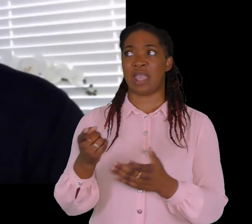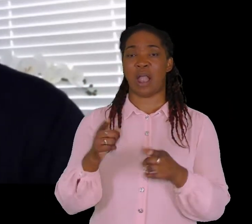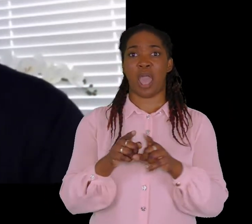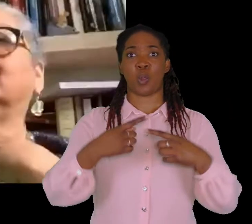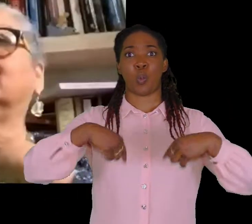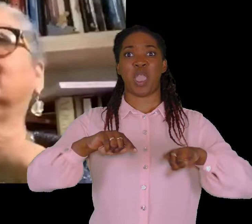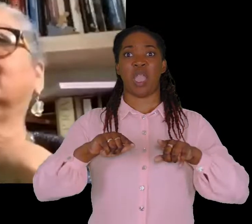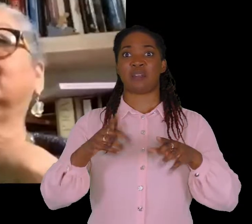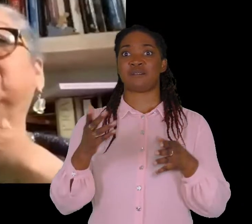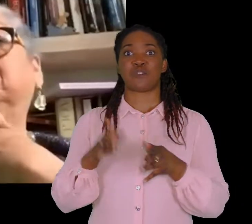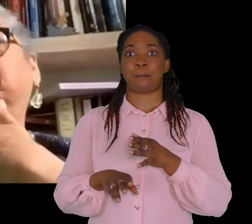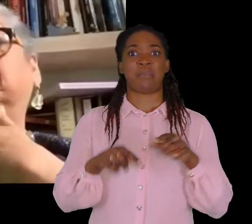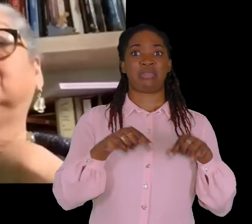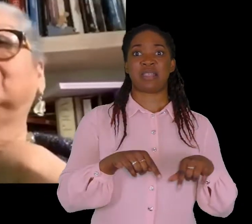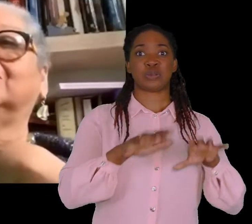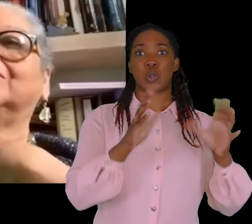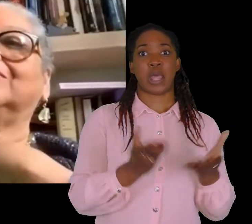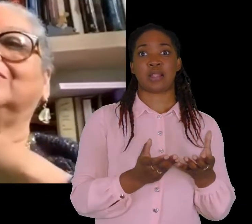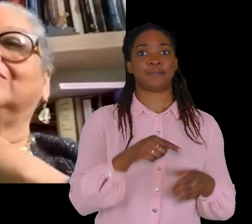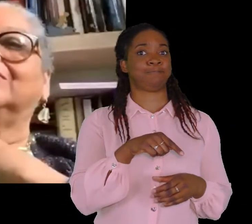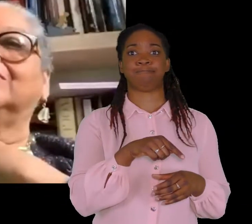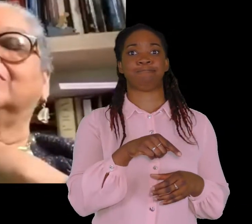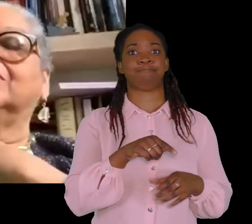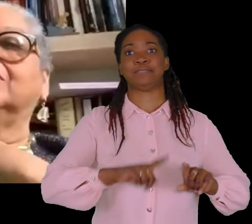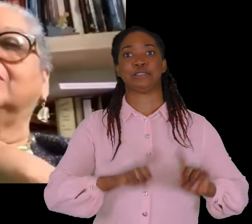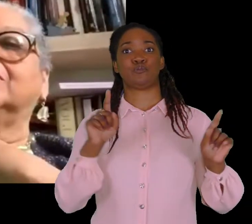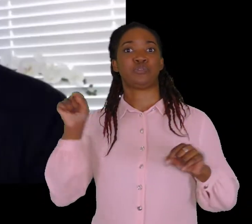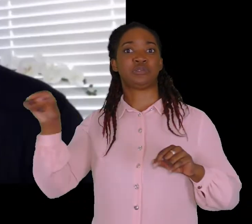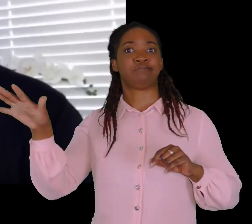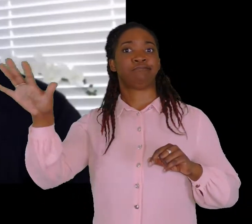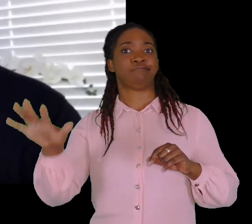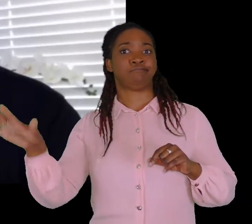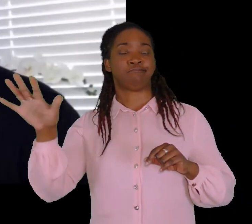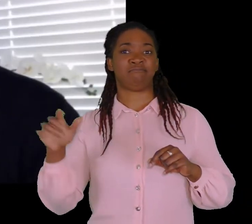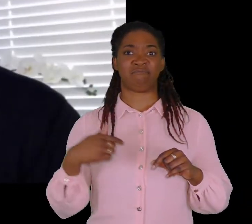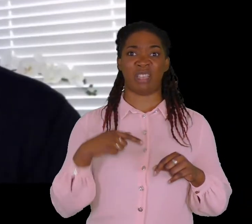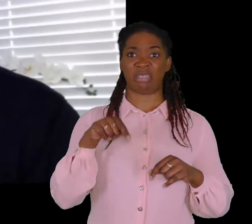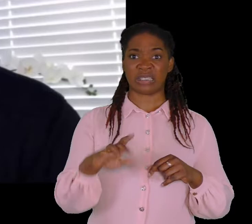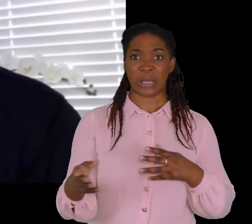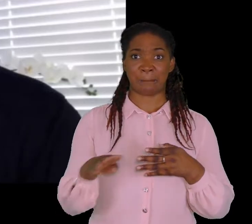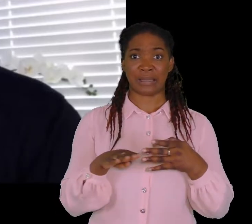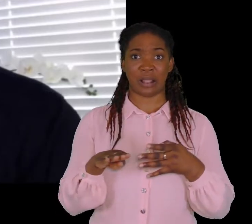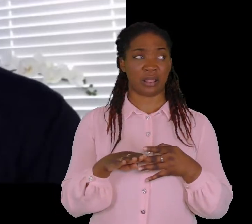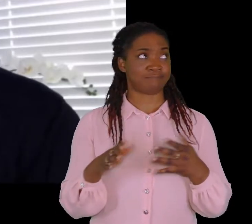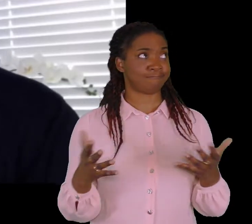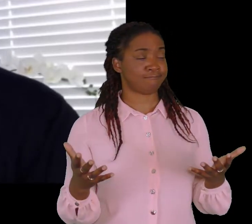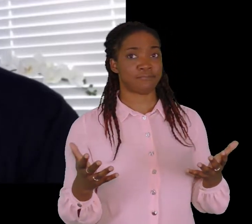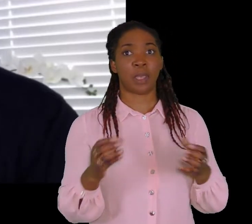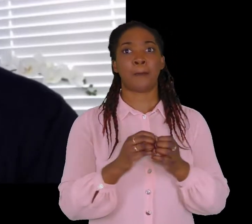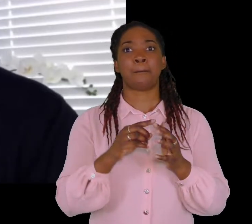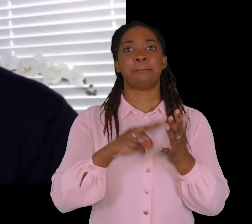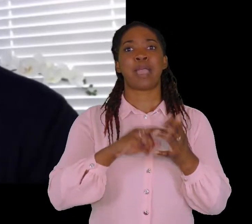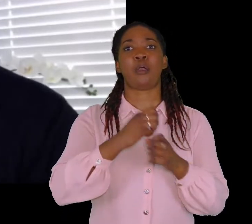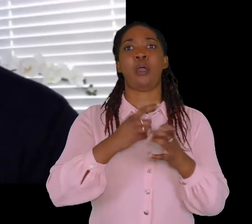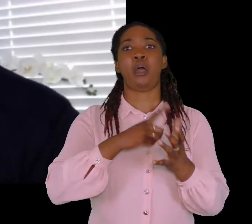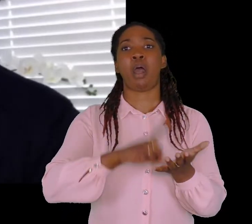world. And this is in the middle of the Bengali community that they were surrounded by. So the